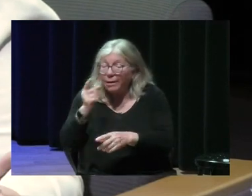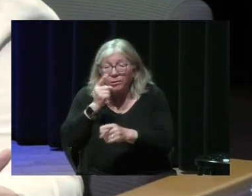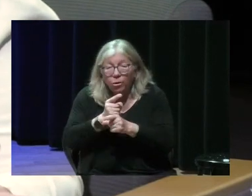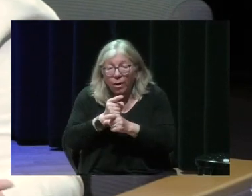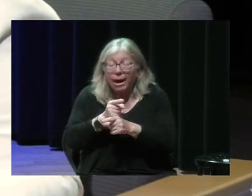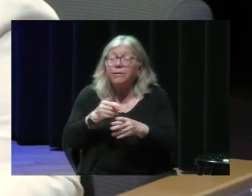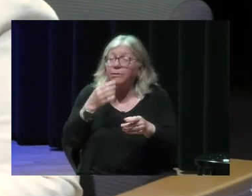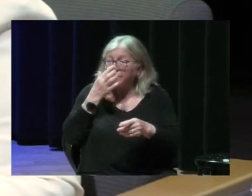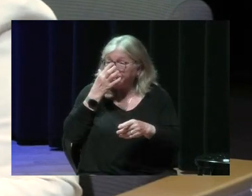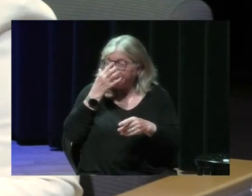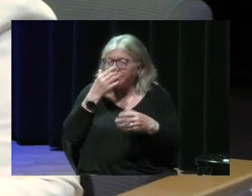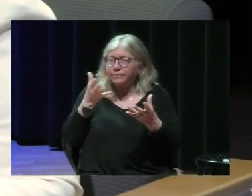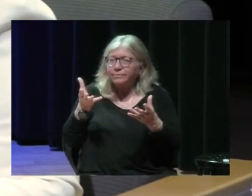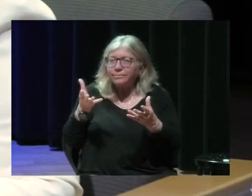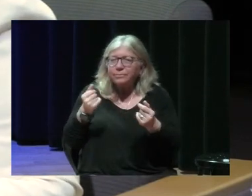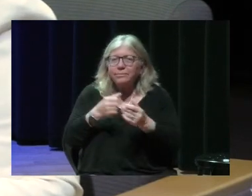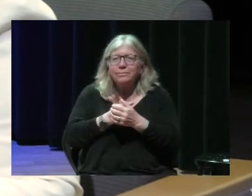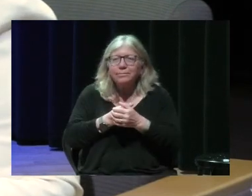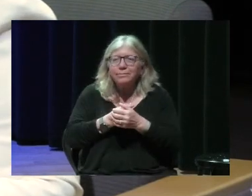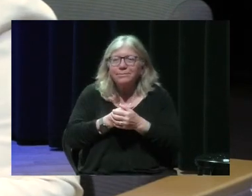That's what I told her.